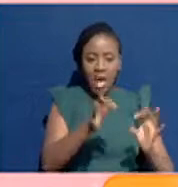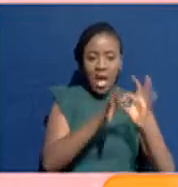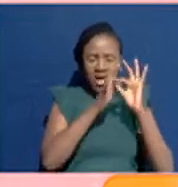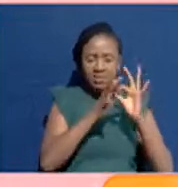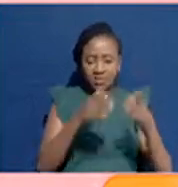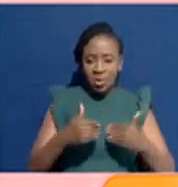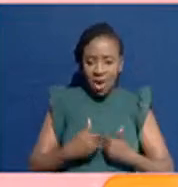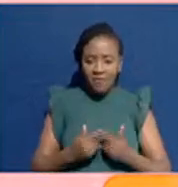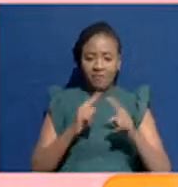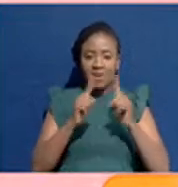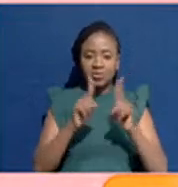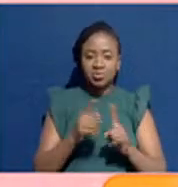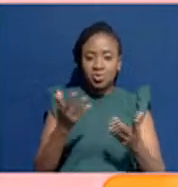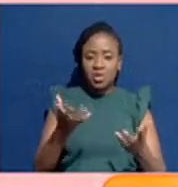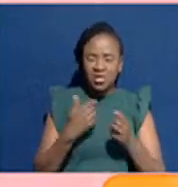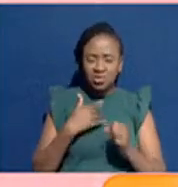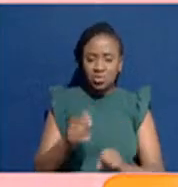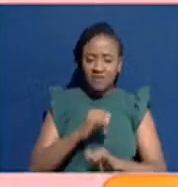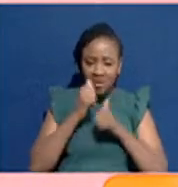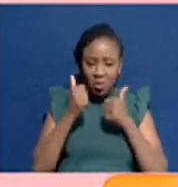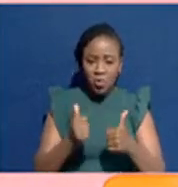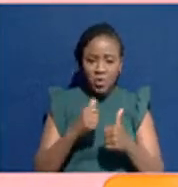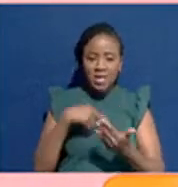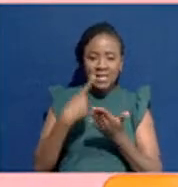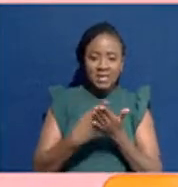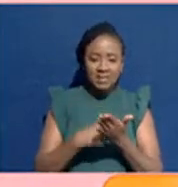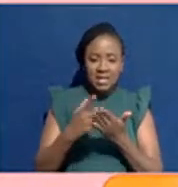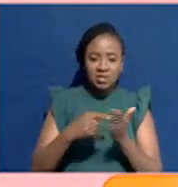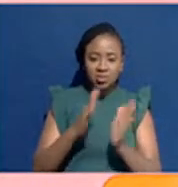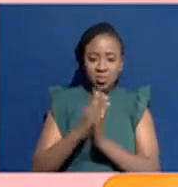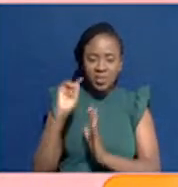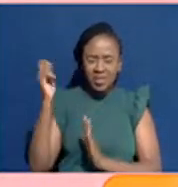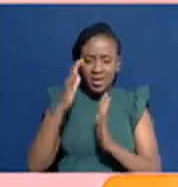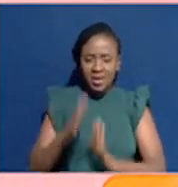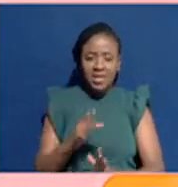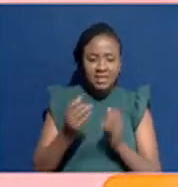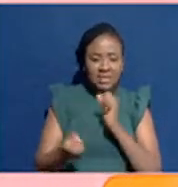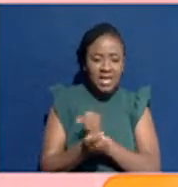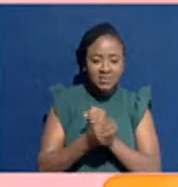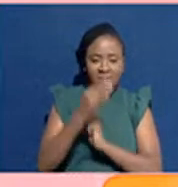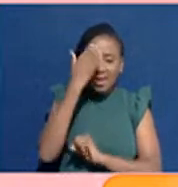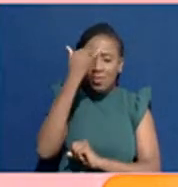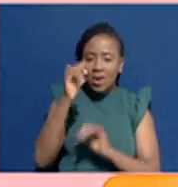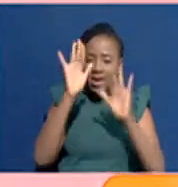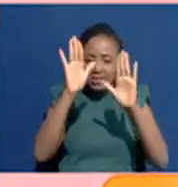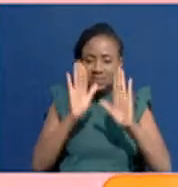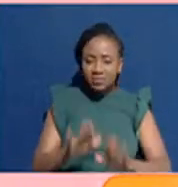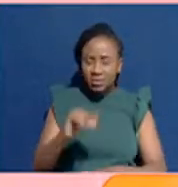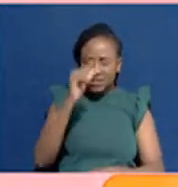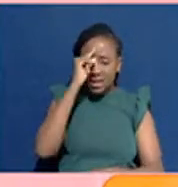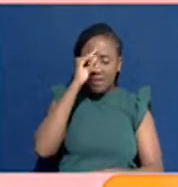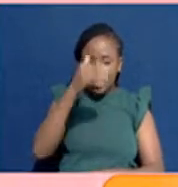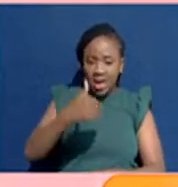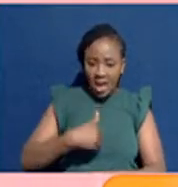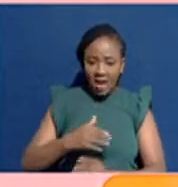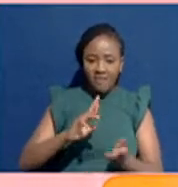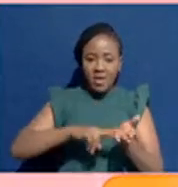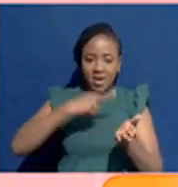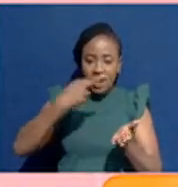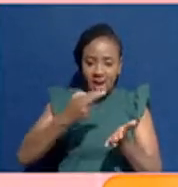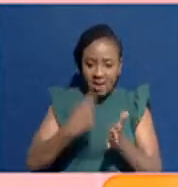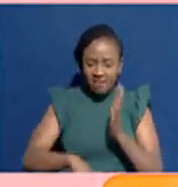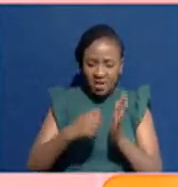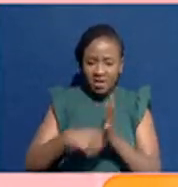of having a candid conversation with Kenyans on why it is necessary for government to have revenue and government to have